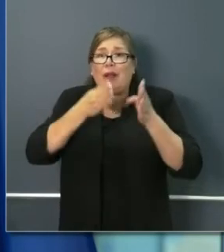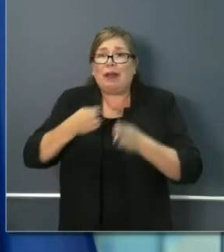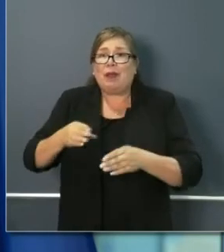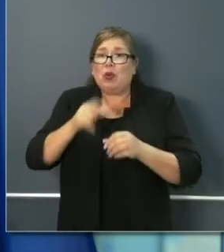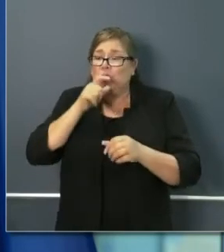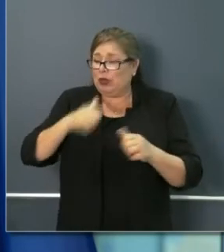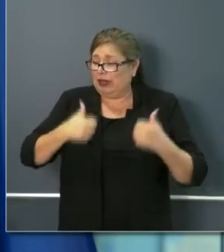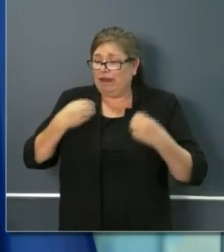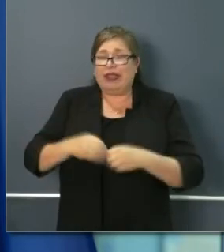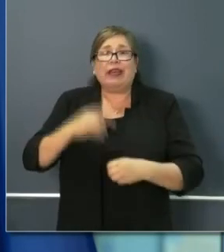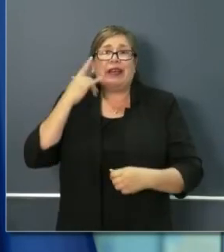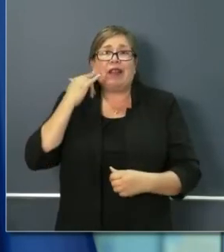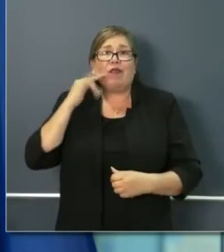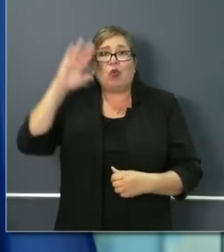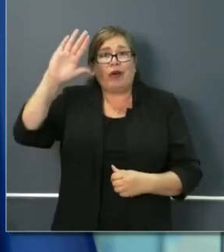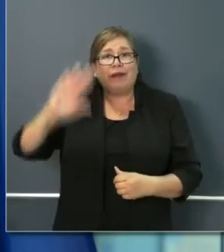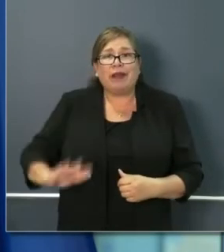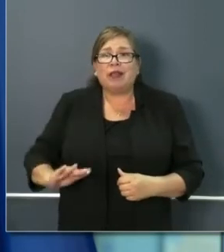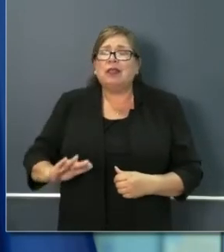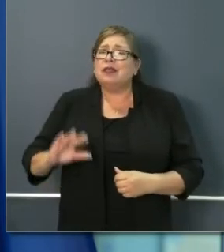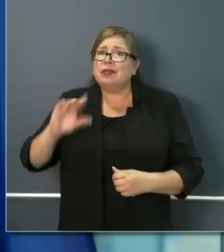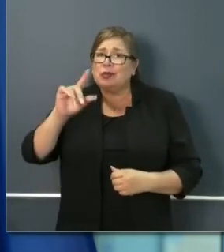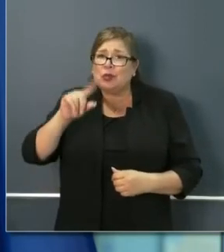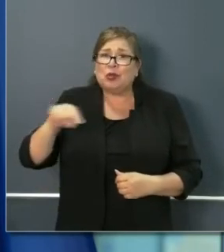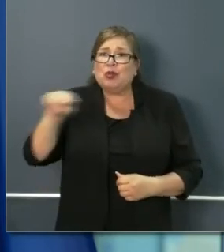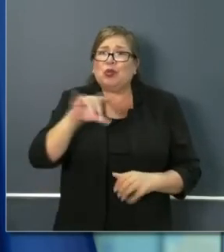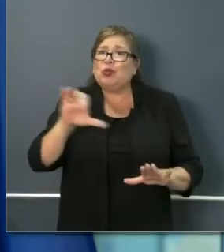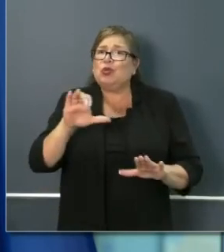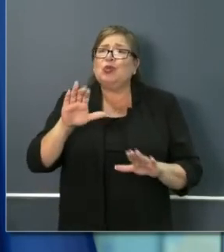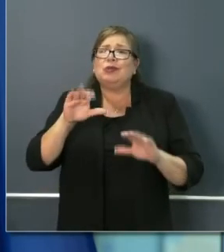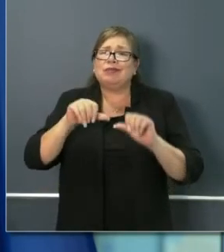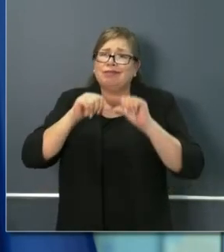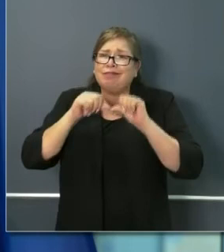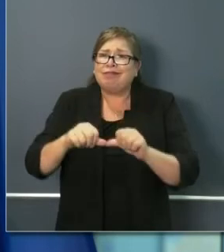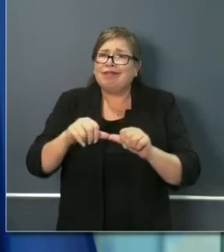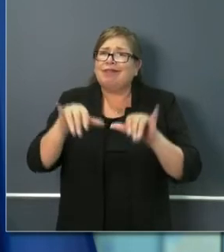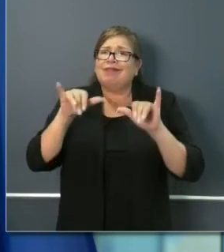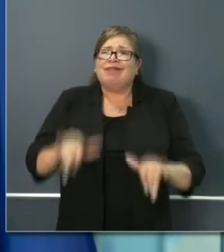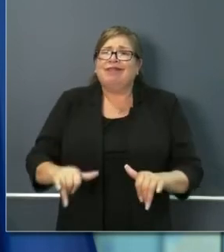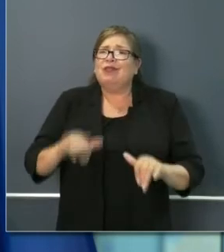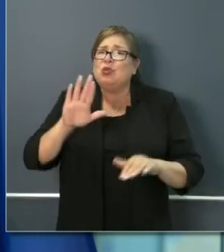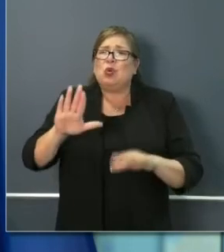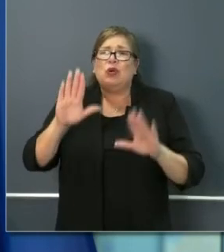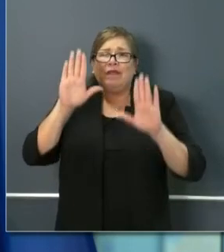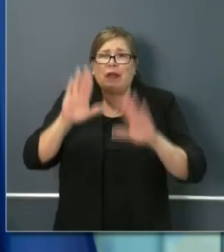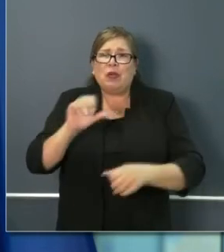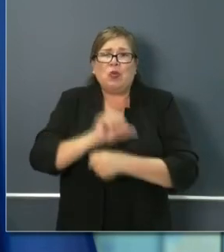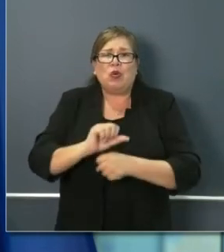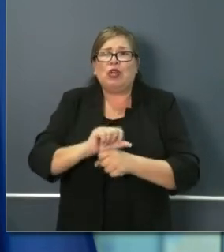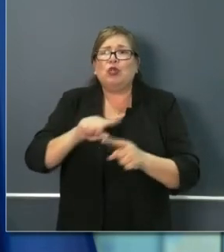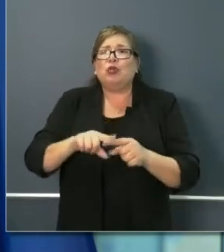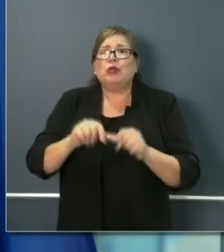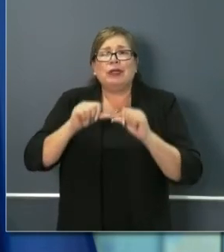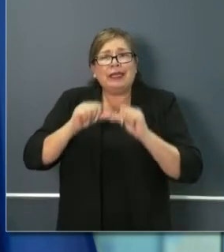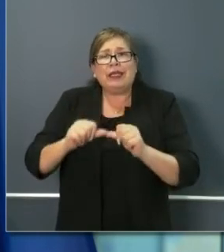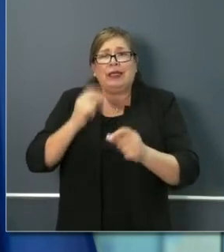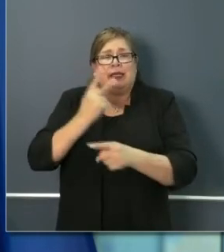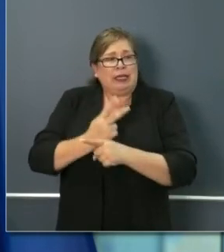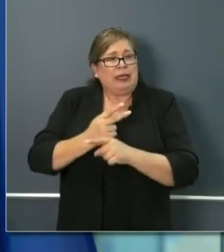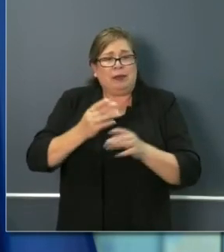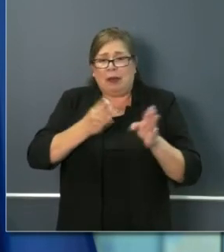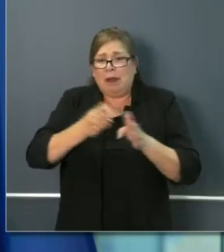watching, that you continue to do the extraordinary and heroic work that you've done to keep people safe, keep people